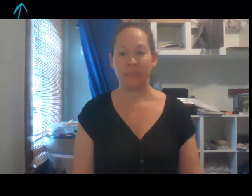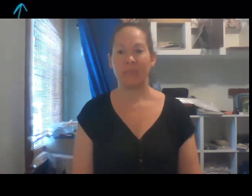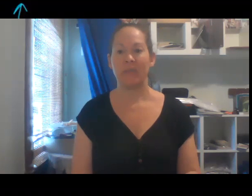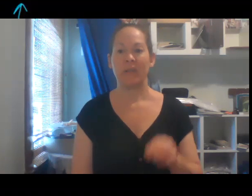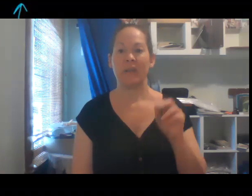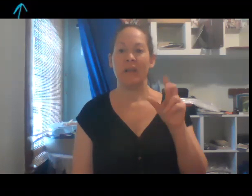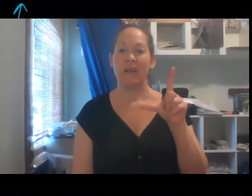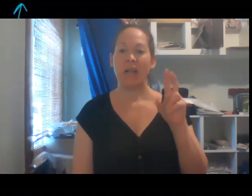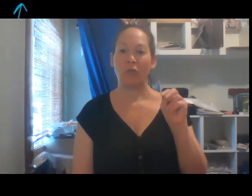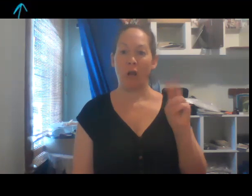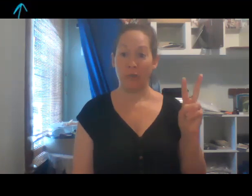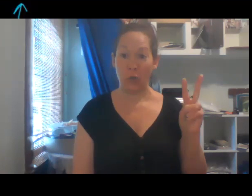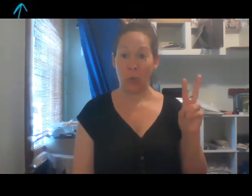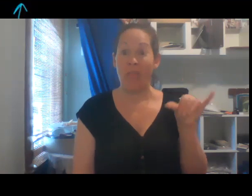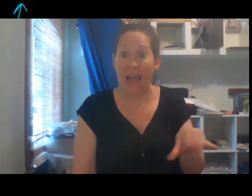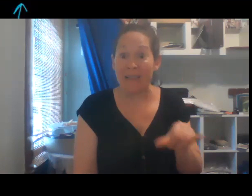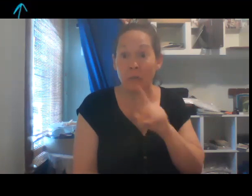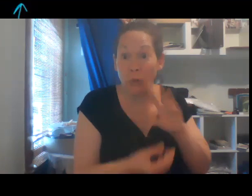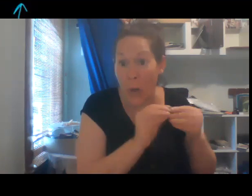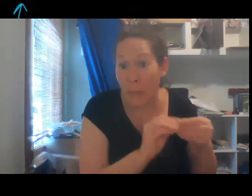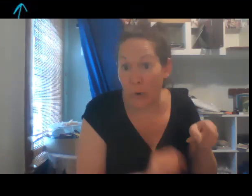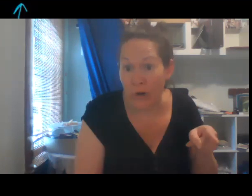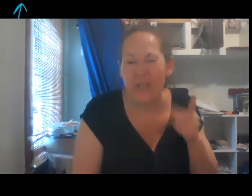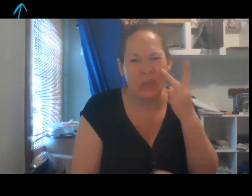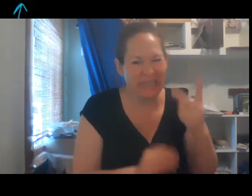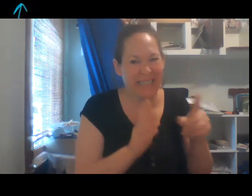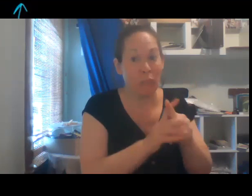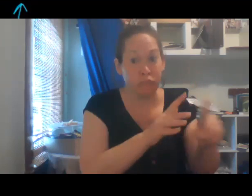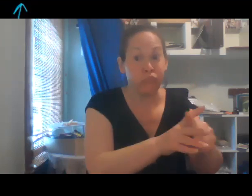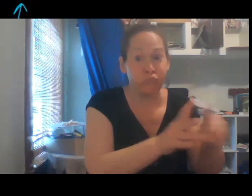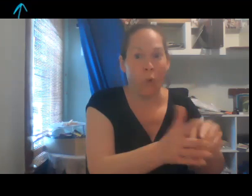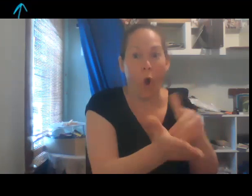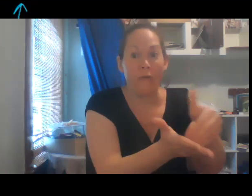of 2 is a number. It's actually a number that pops up a lot. That's why I quoted it as 0.69.